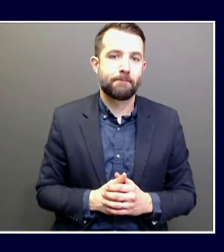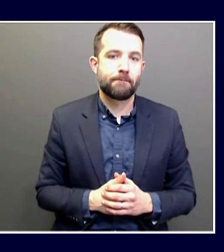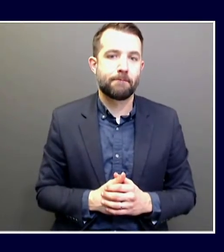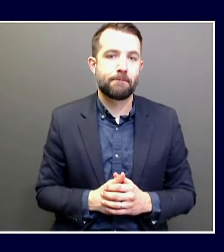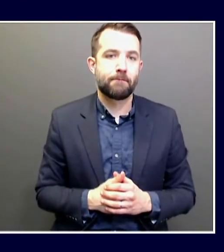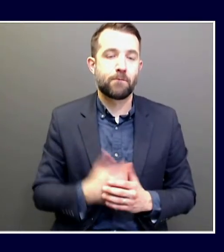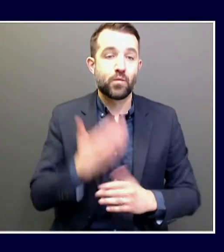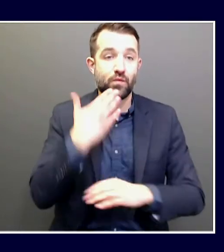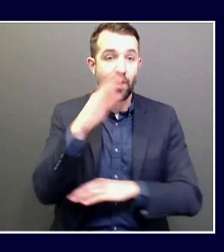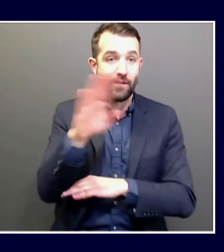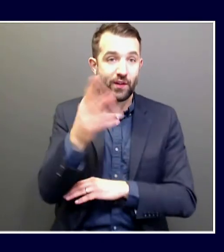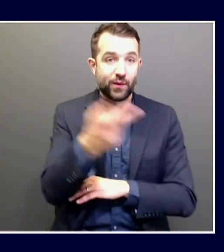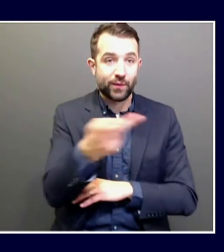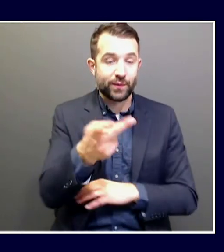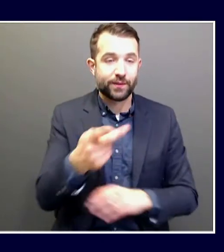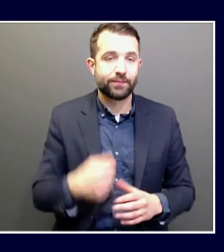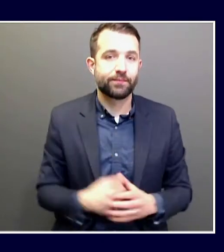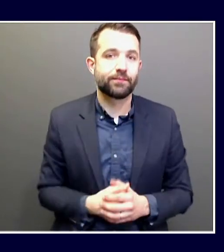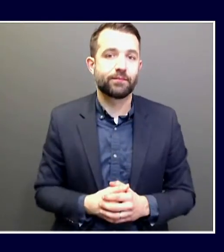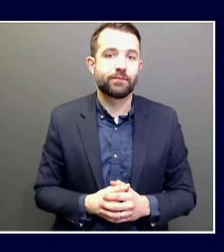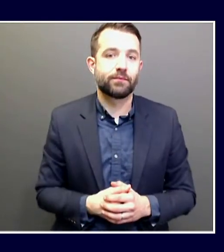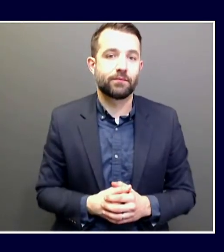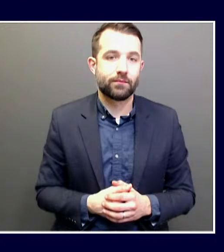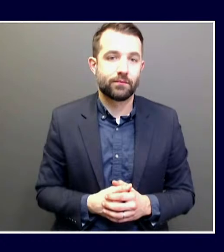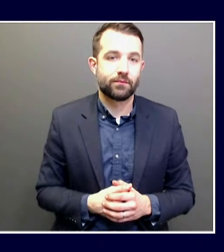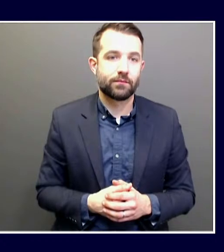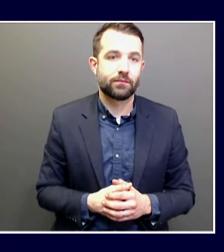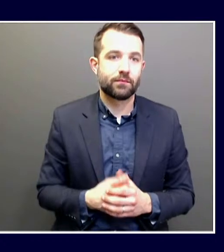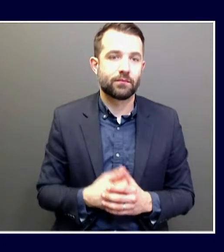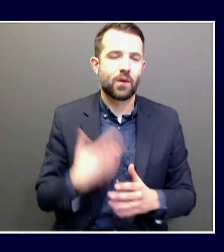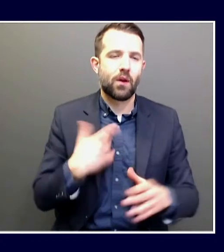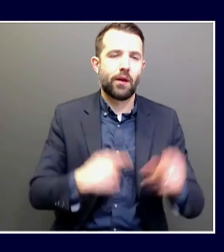Lambrou. Going back a little bit on the case counts,